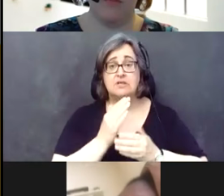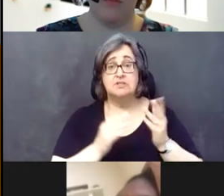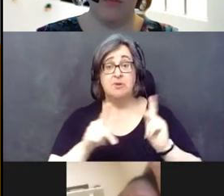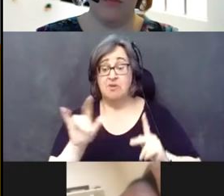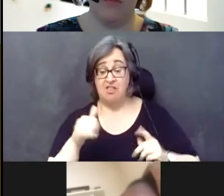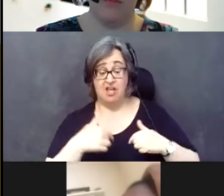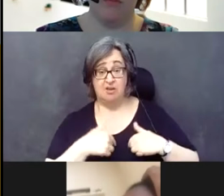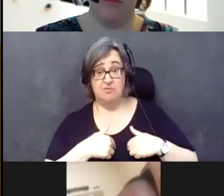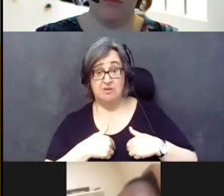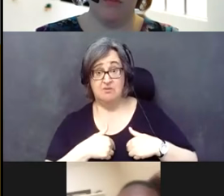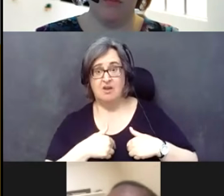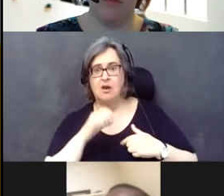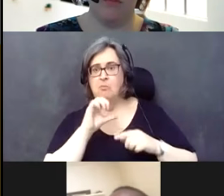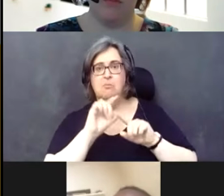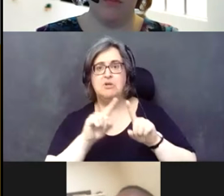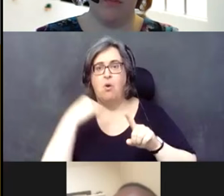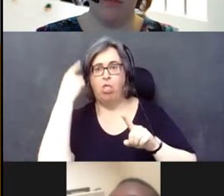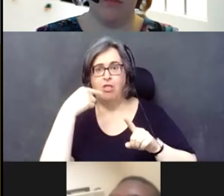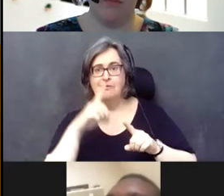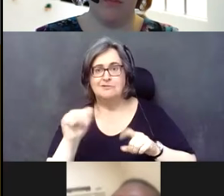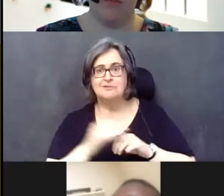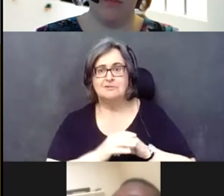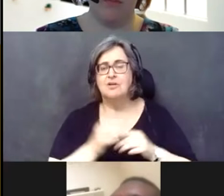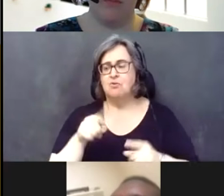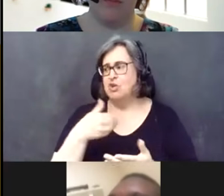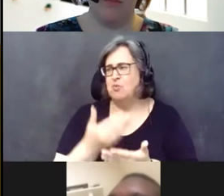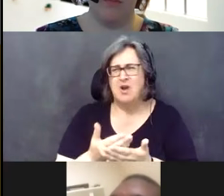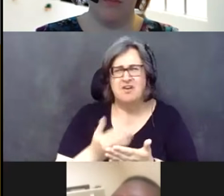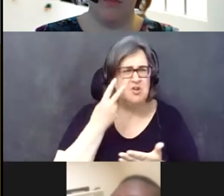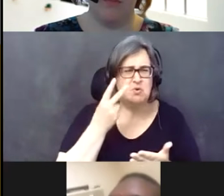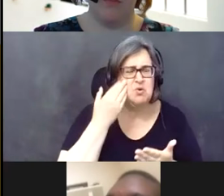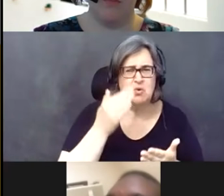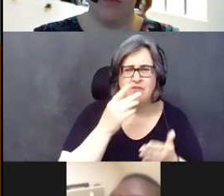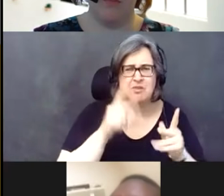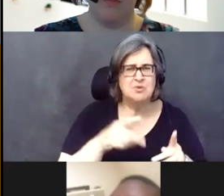seem to be disabled. Mm-hmm. So when you arrest them, you don't know if they're disabled or not.